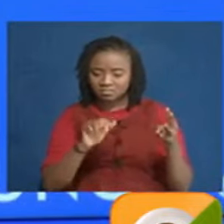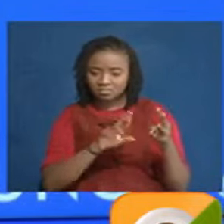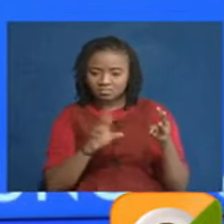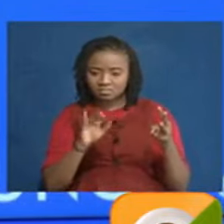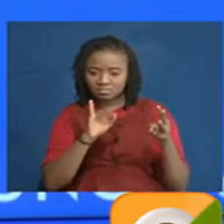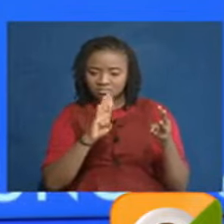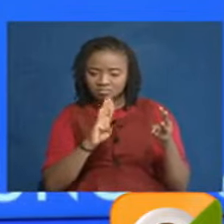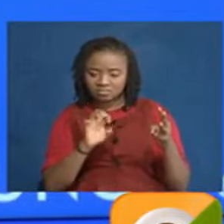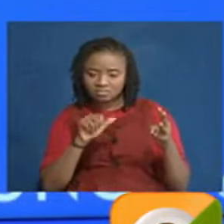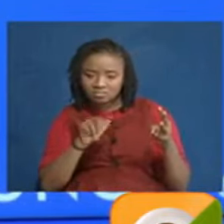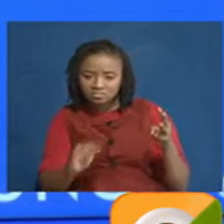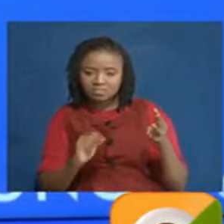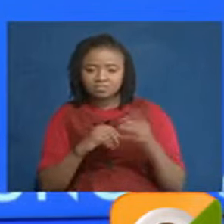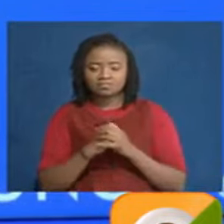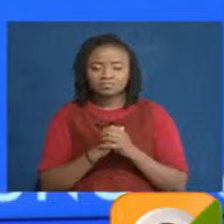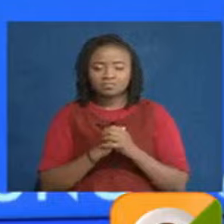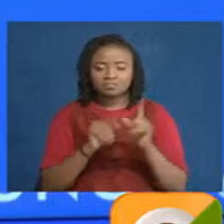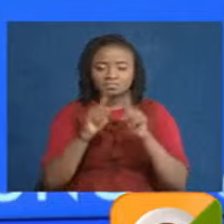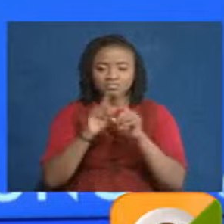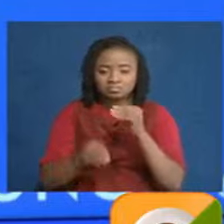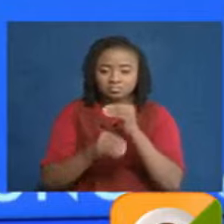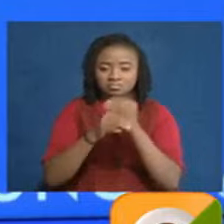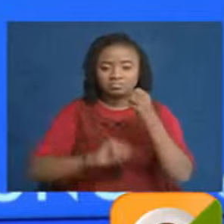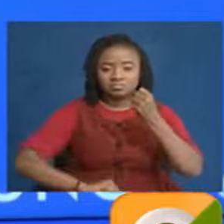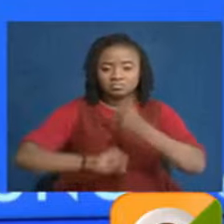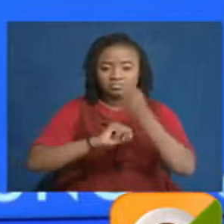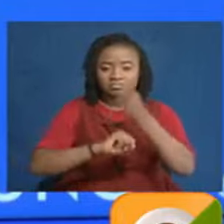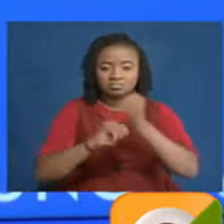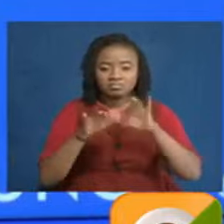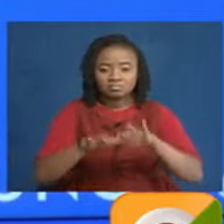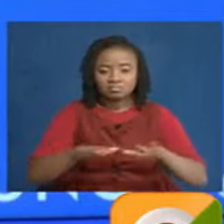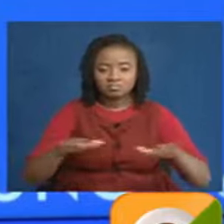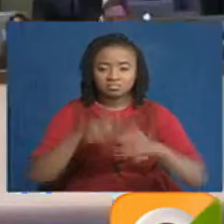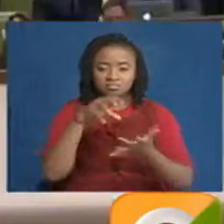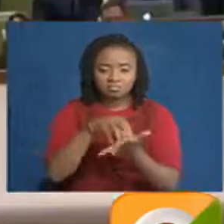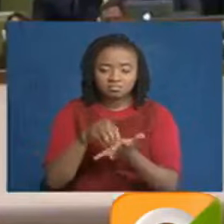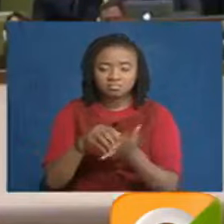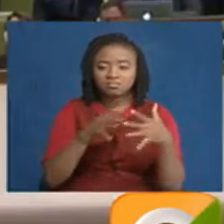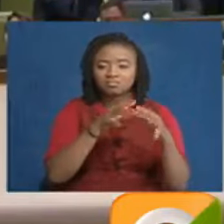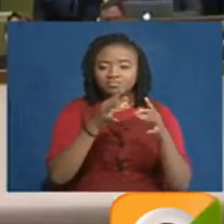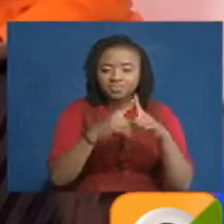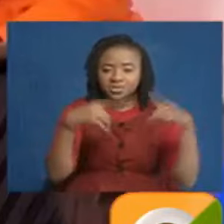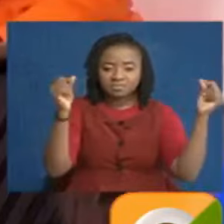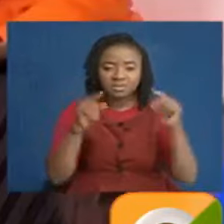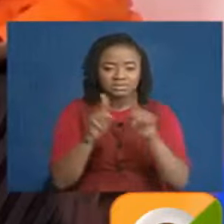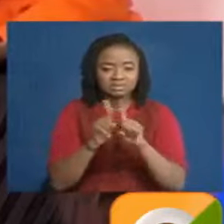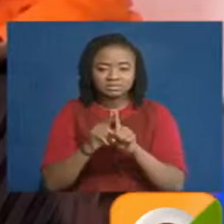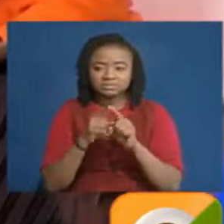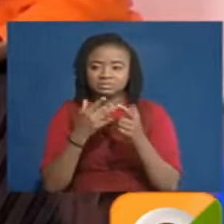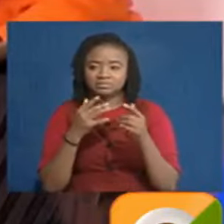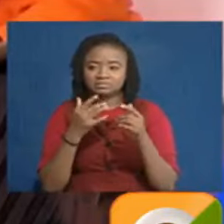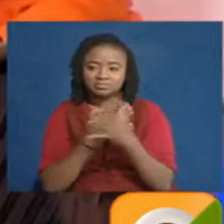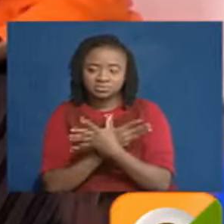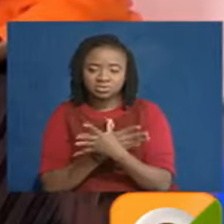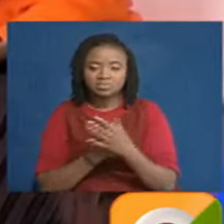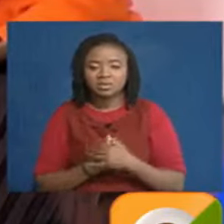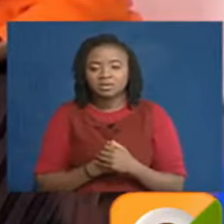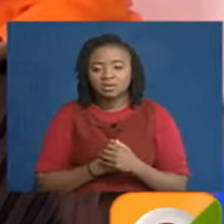long supported for permanent seats, India, Japan, and Germany. We've been very, very